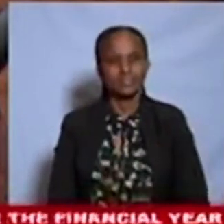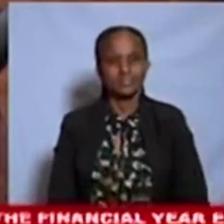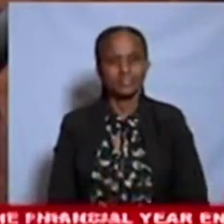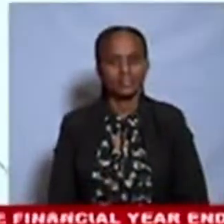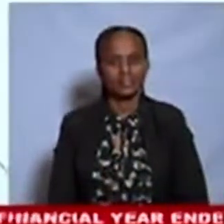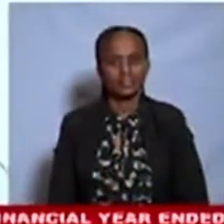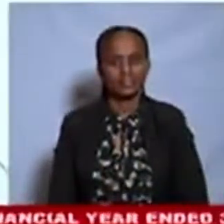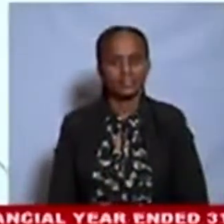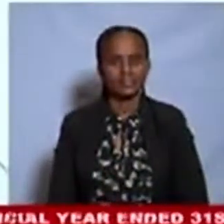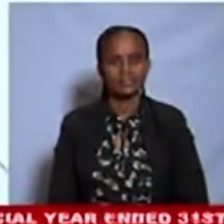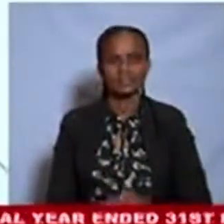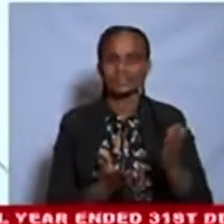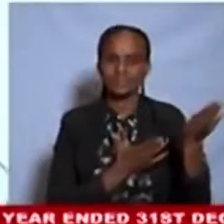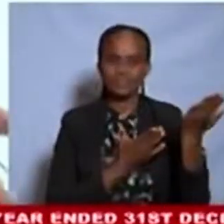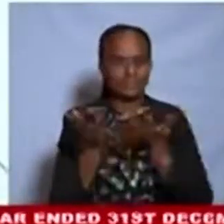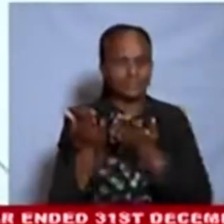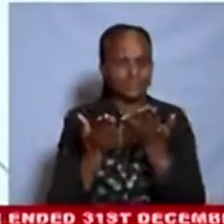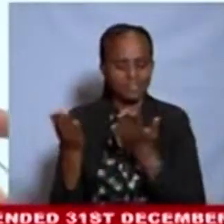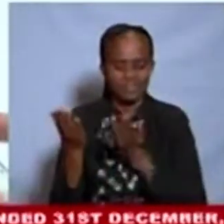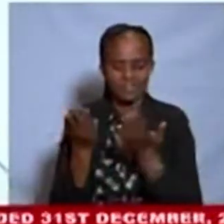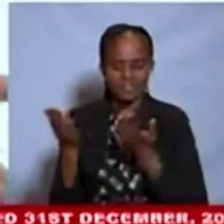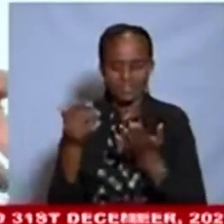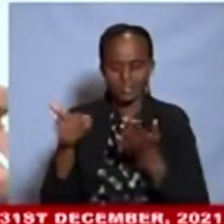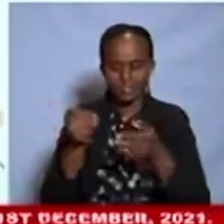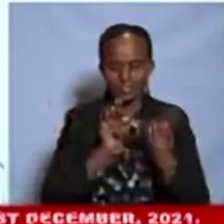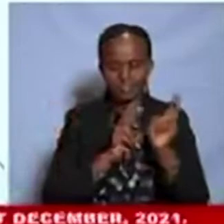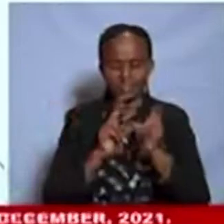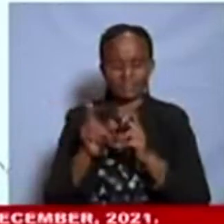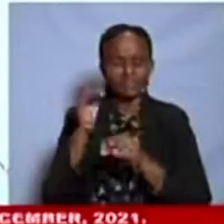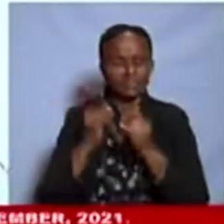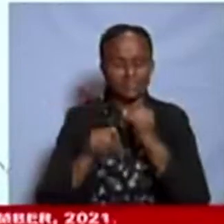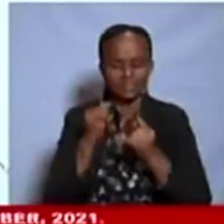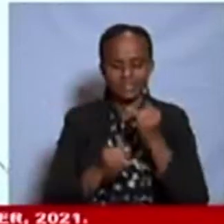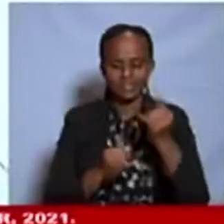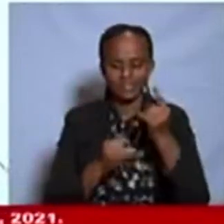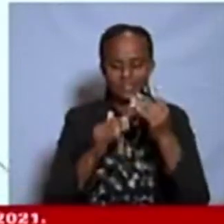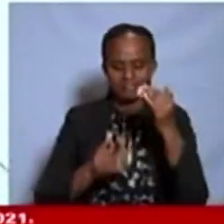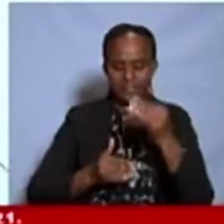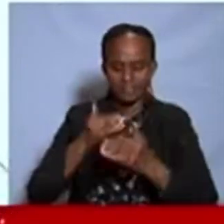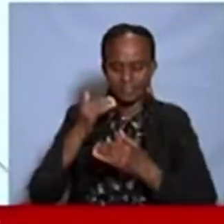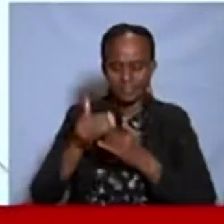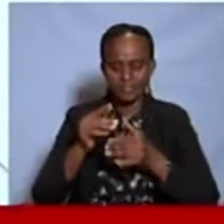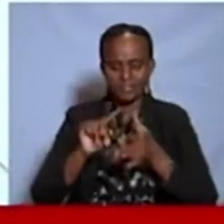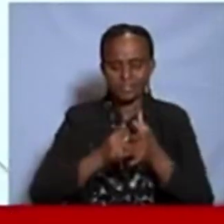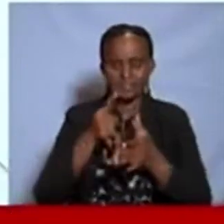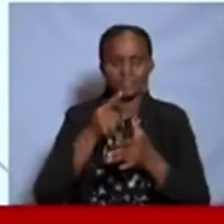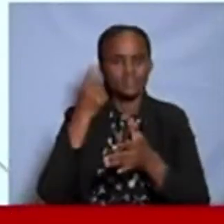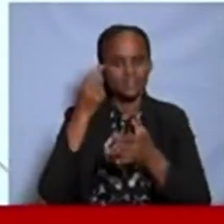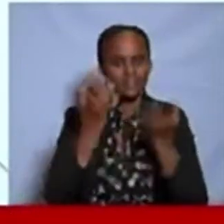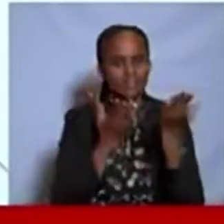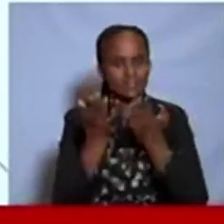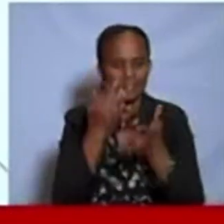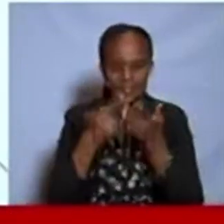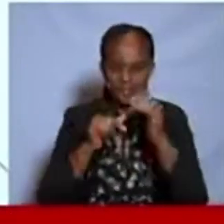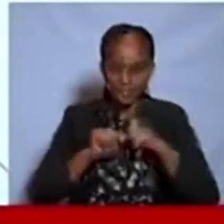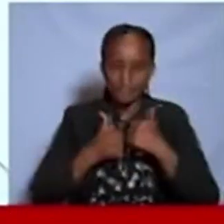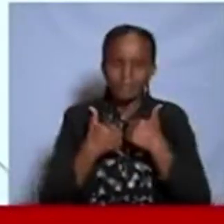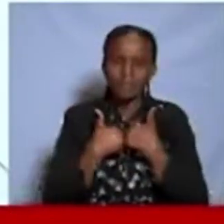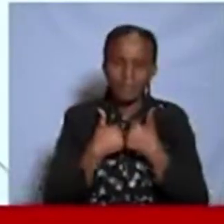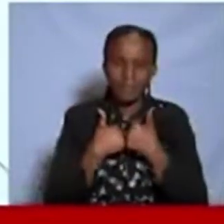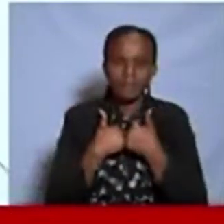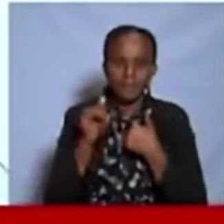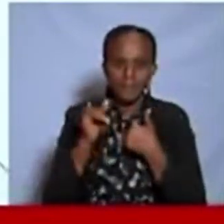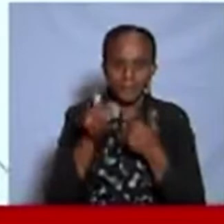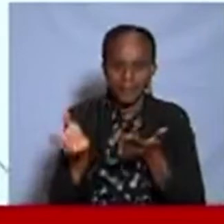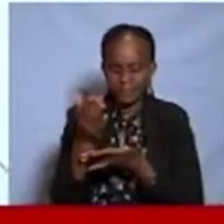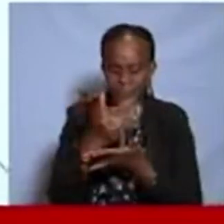Yeah, but the service, I think we want you to answer the last one for the service, and we go to the next set. For the service that we do? Yes. Can you collect a lot